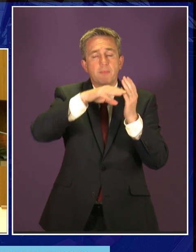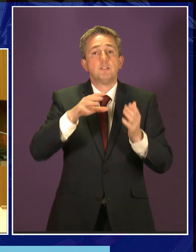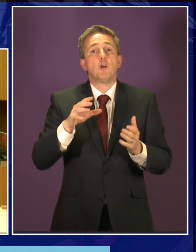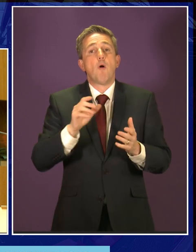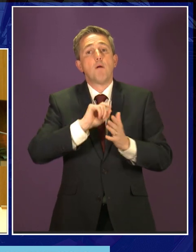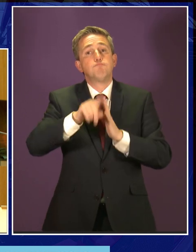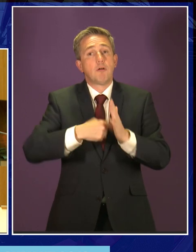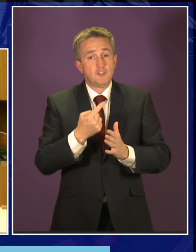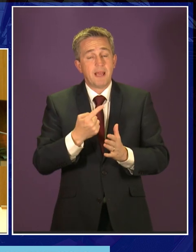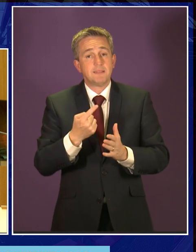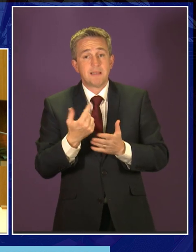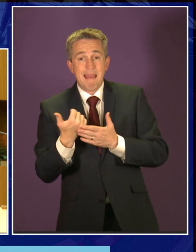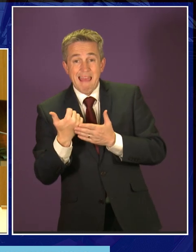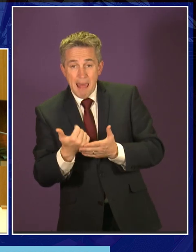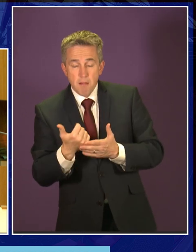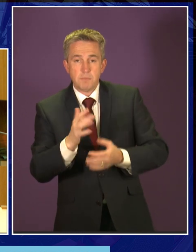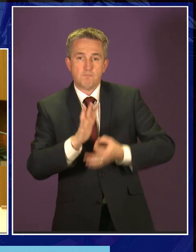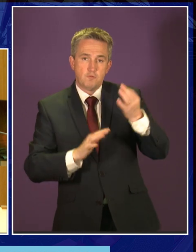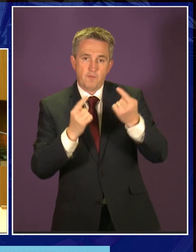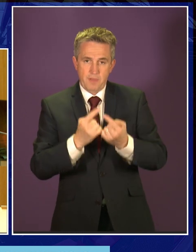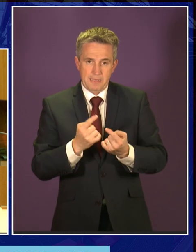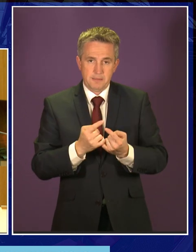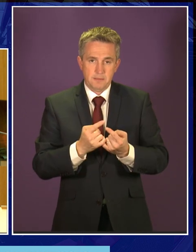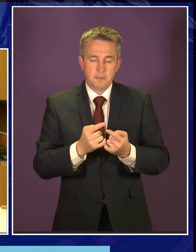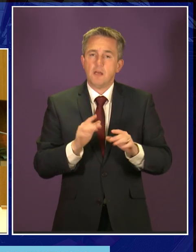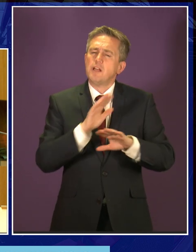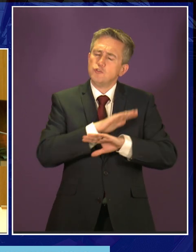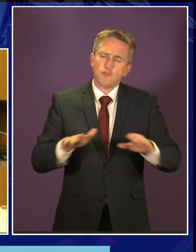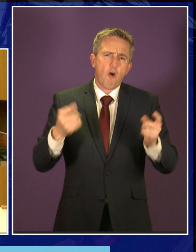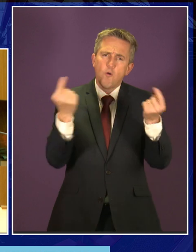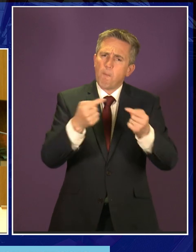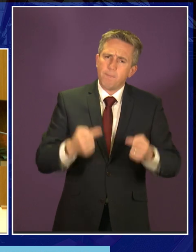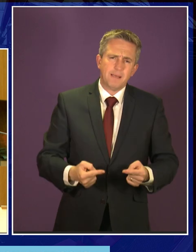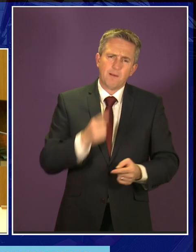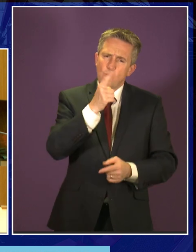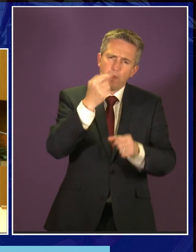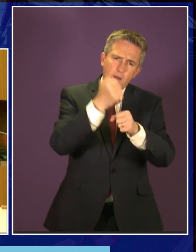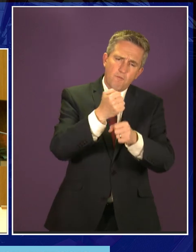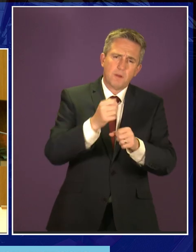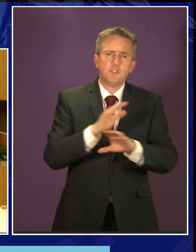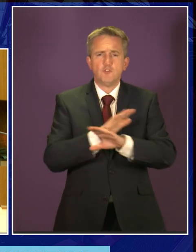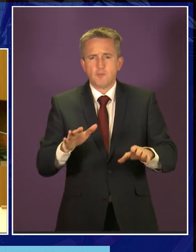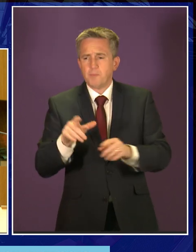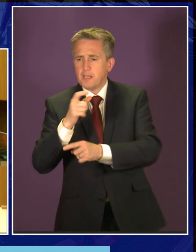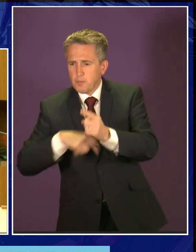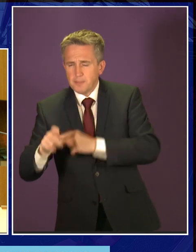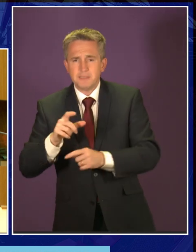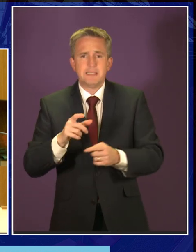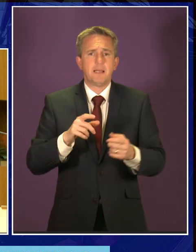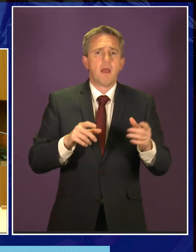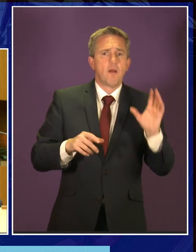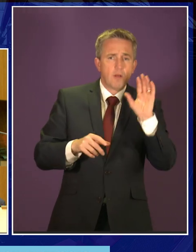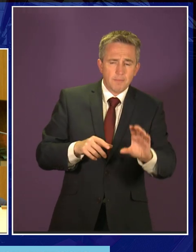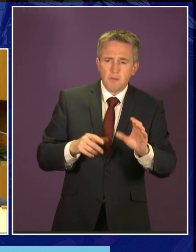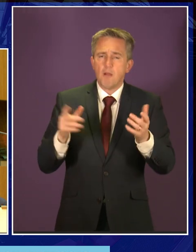cultural projects tackle rather than compete with civic challenges. The investment choice is not capital versus community, but capital because